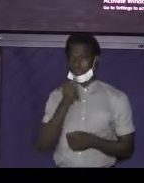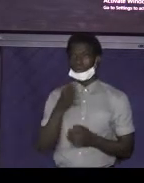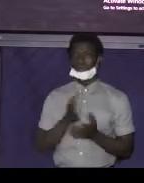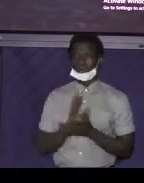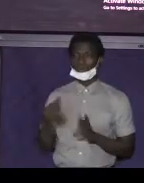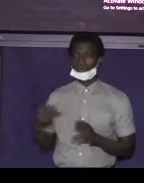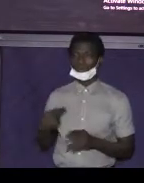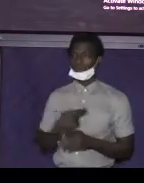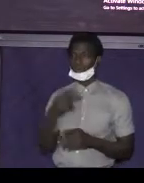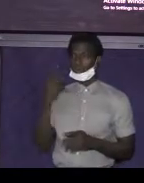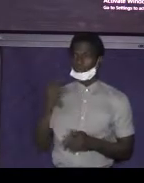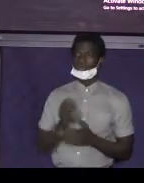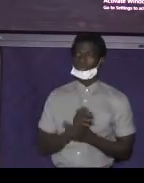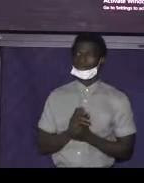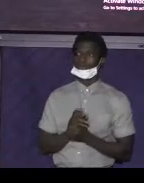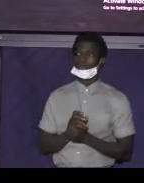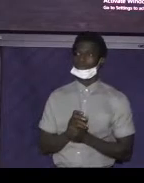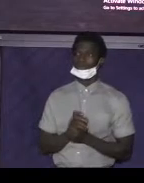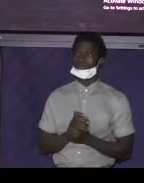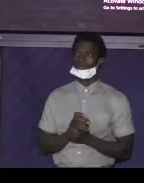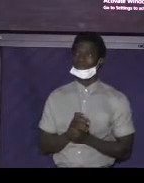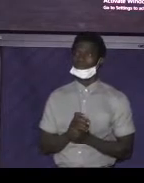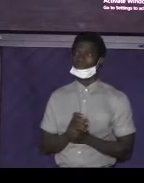so let's see.